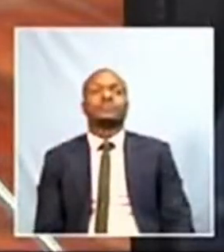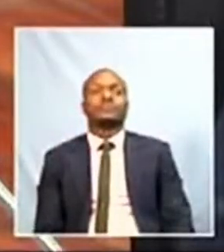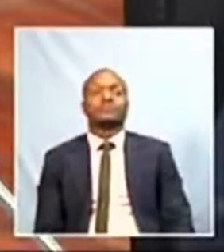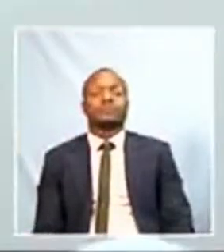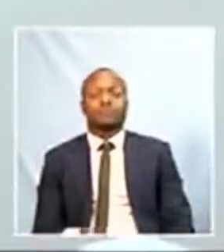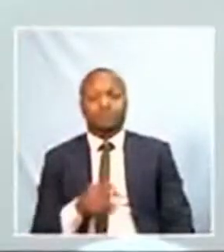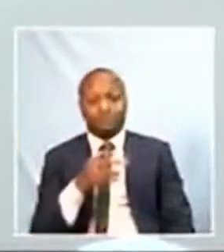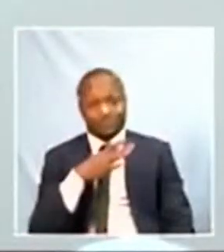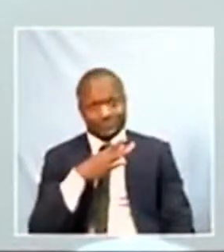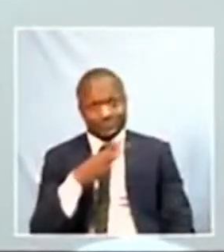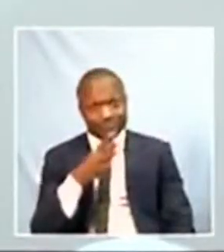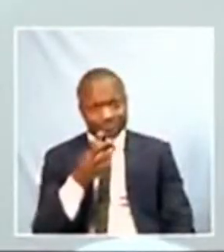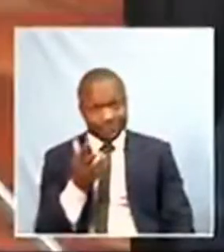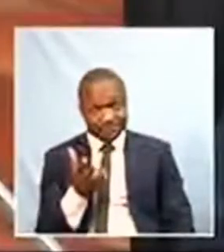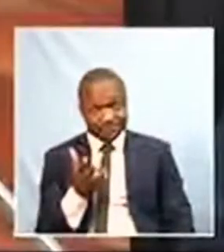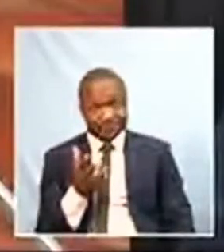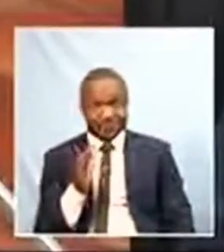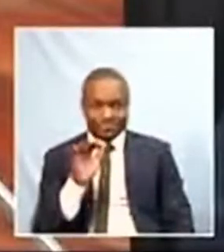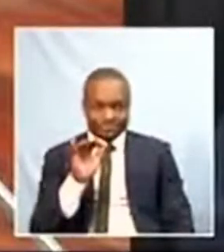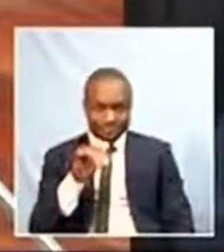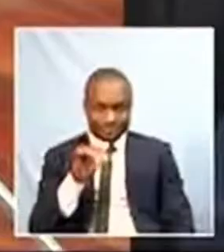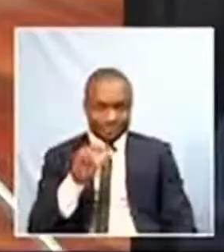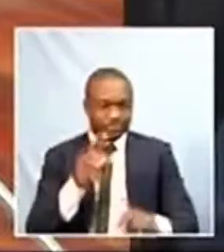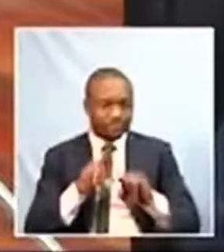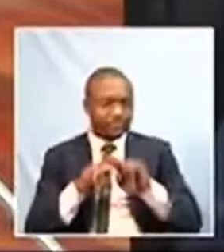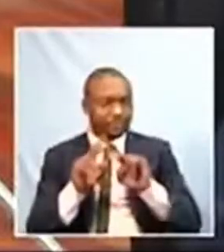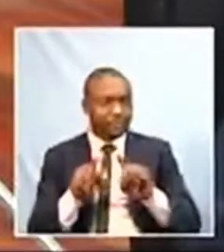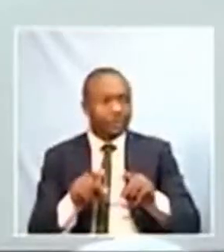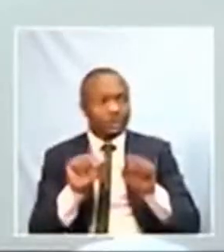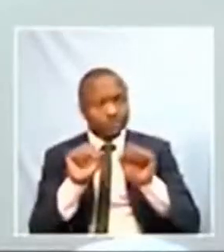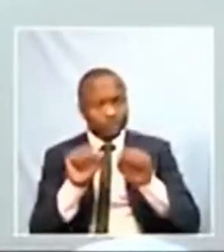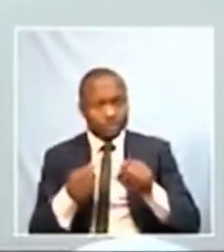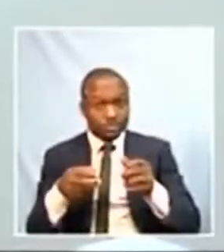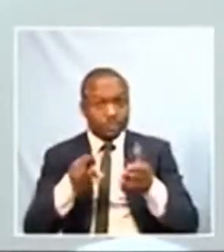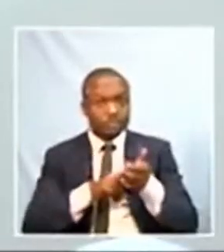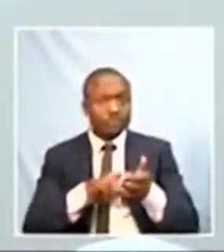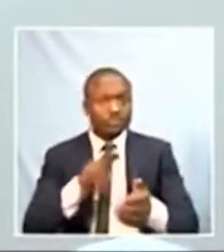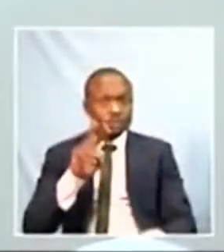Are we okay? Yes, Chair. Maybe I repeat,